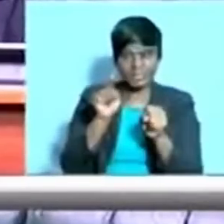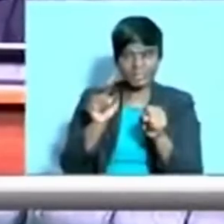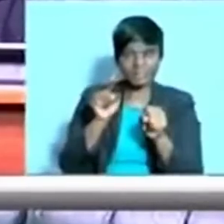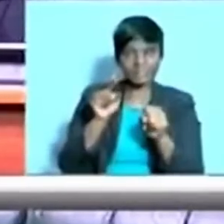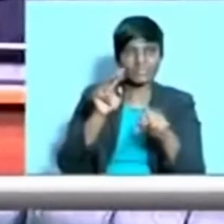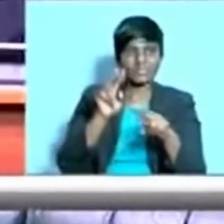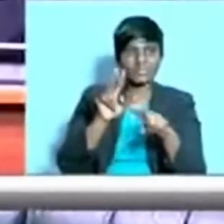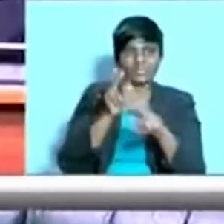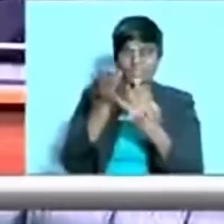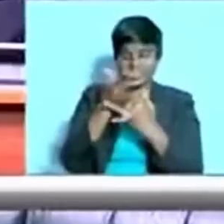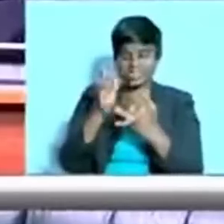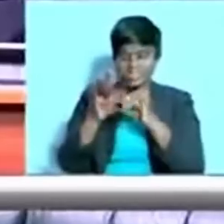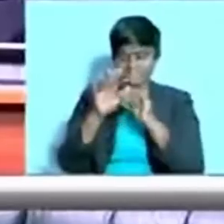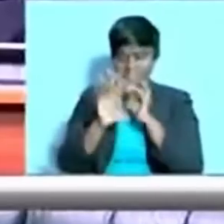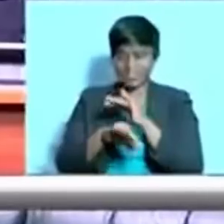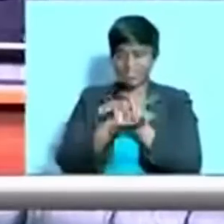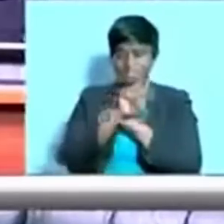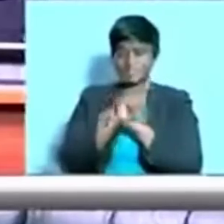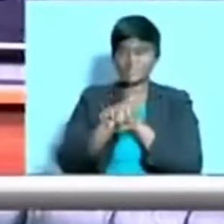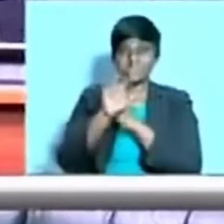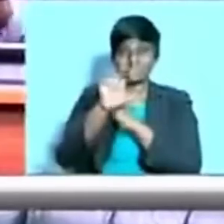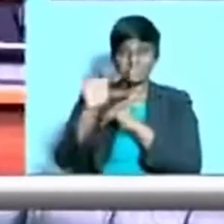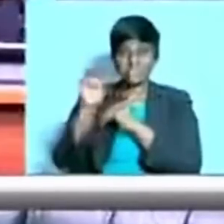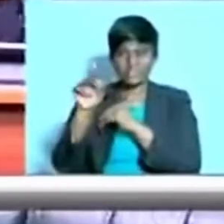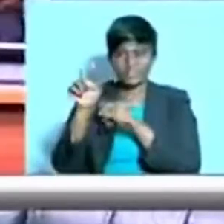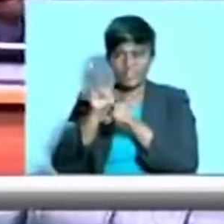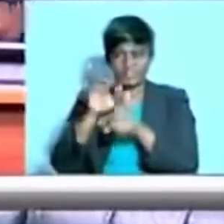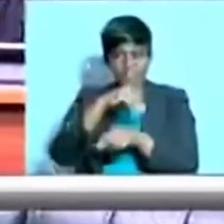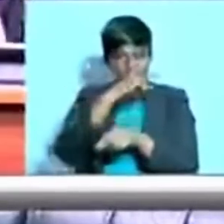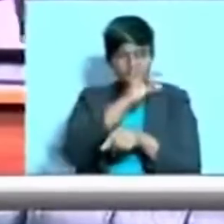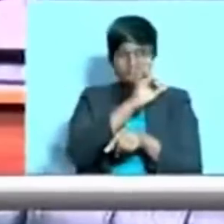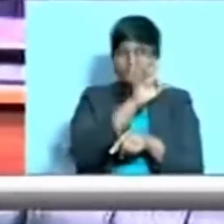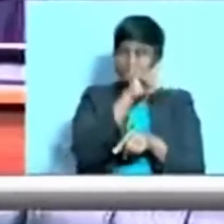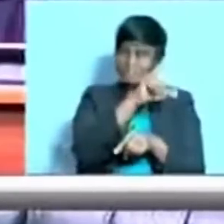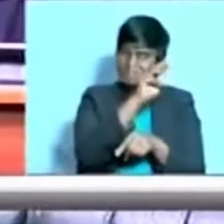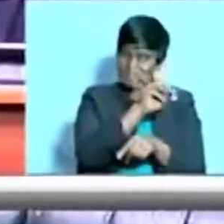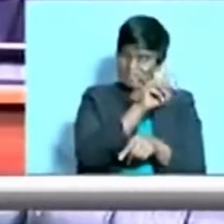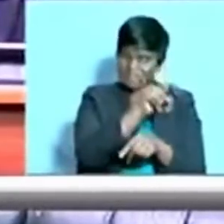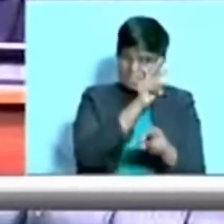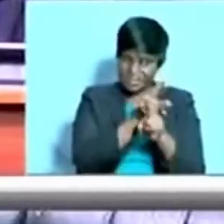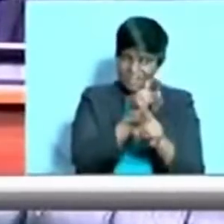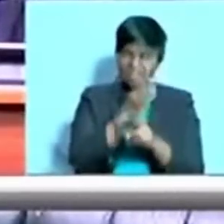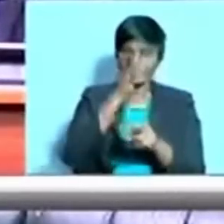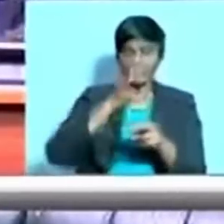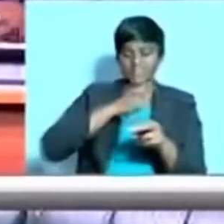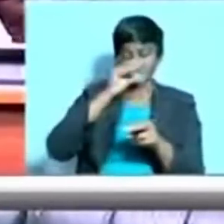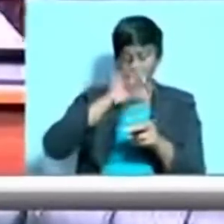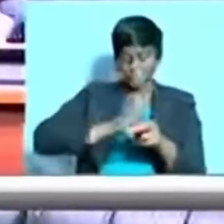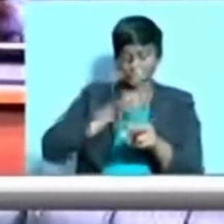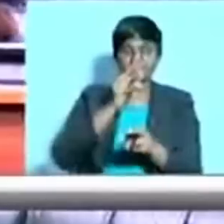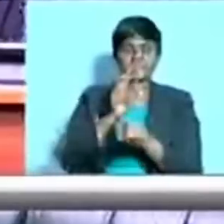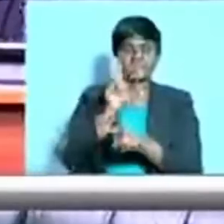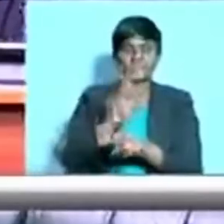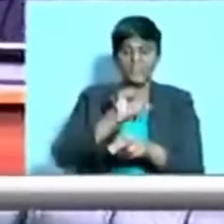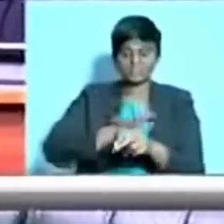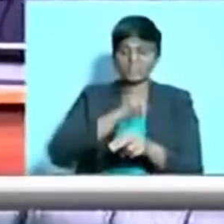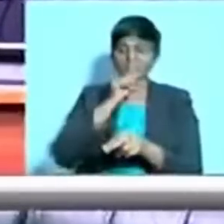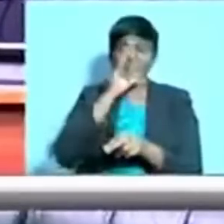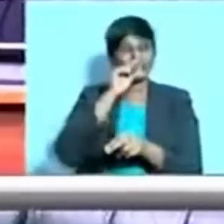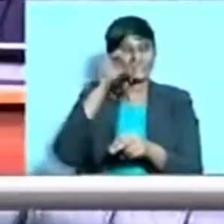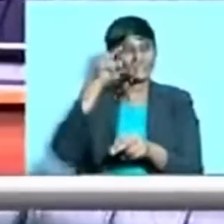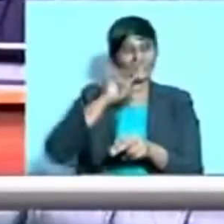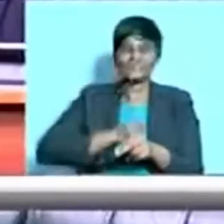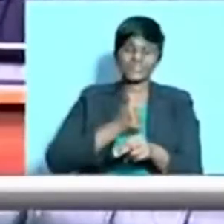shares under ZCCM being given to First Quantum, it's those rights, Madam Speaker, that we are using. We are not speaking for